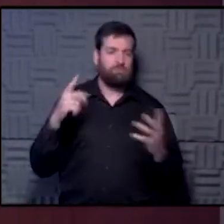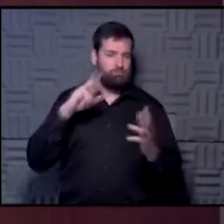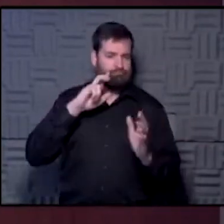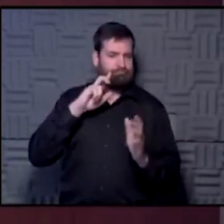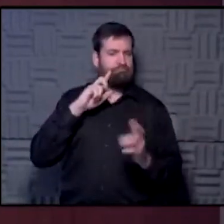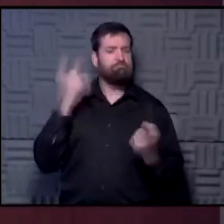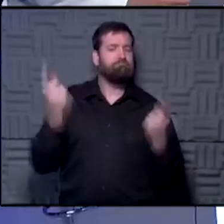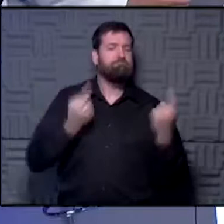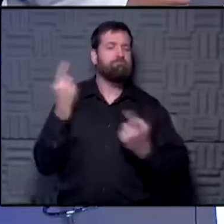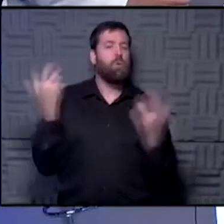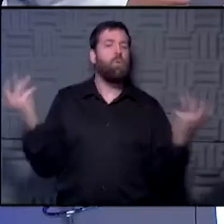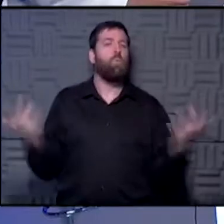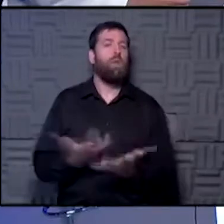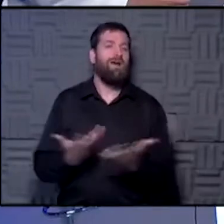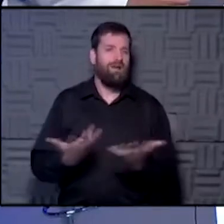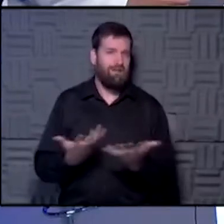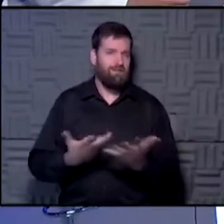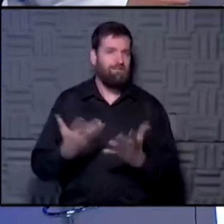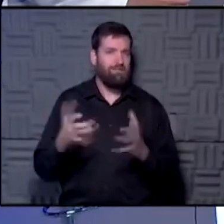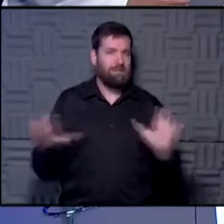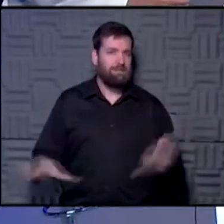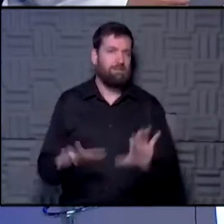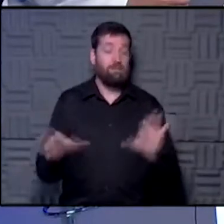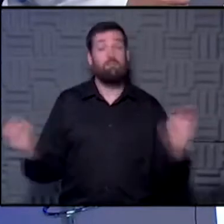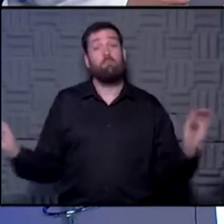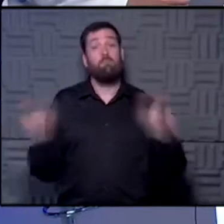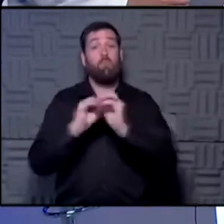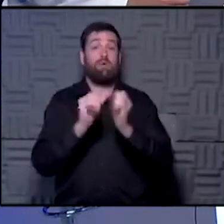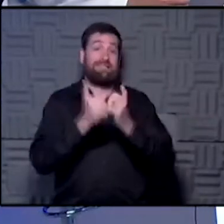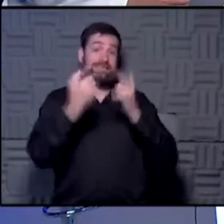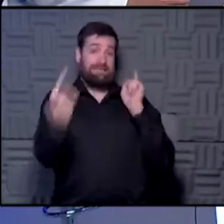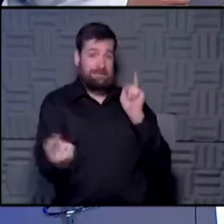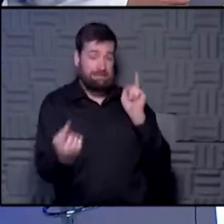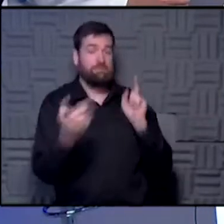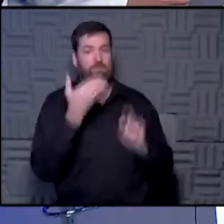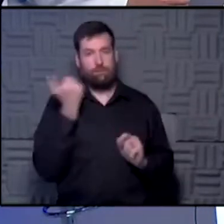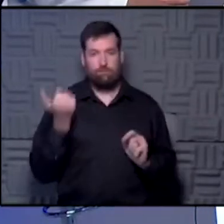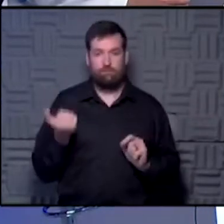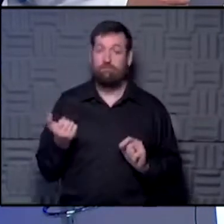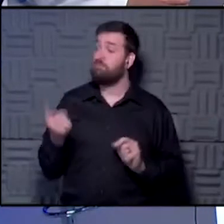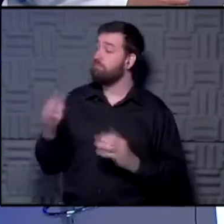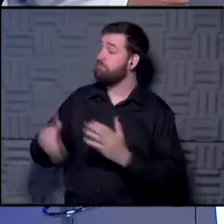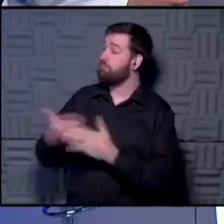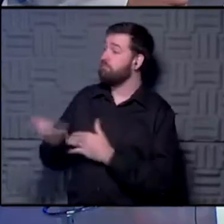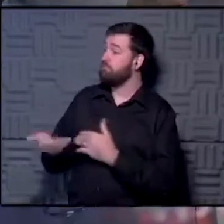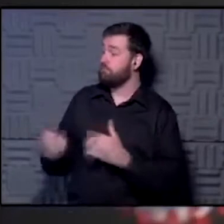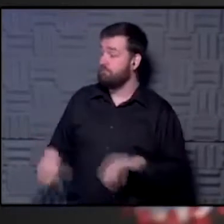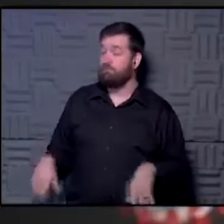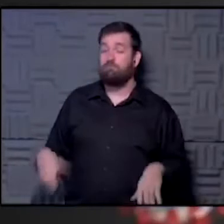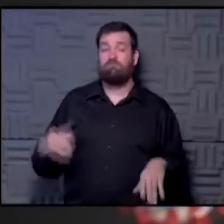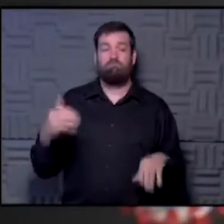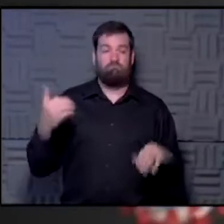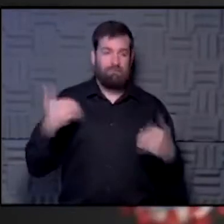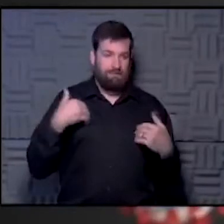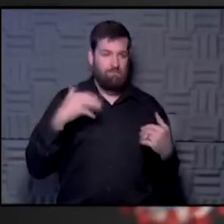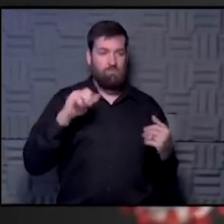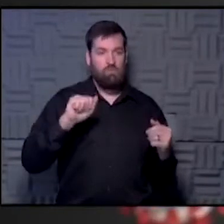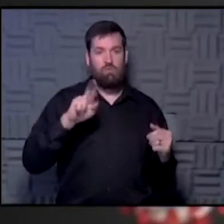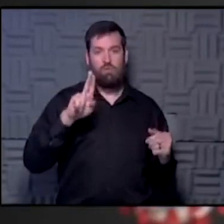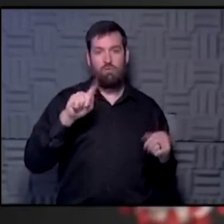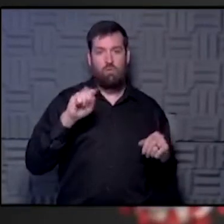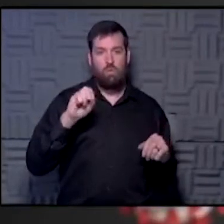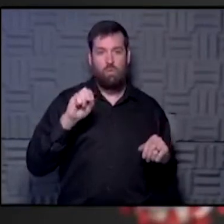that you're participating in. But again, the more distance, the better. Yeah. All right, next question. I have an autoimmune disease and I